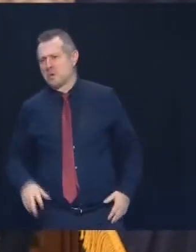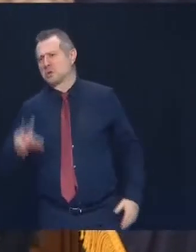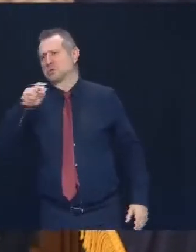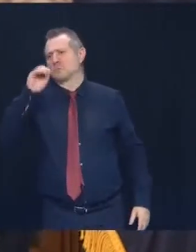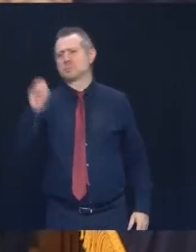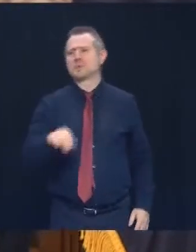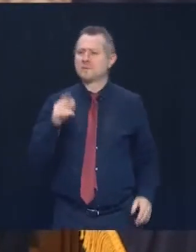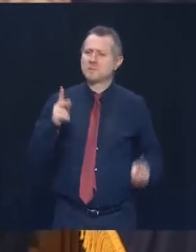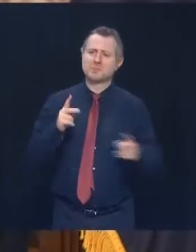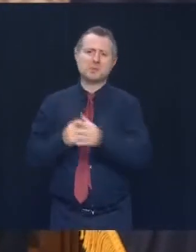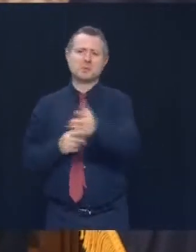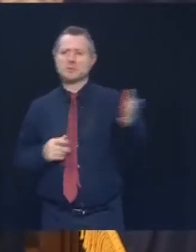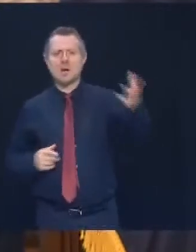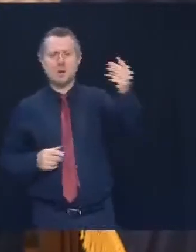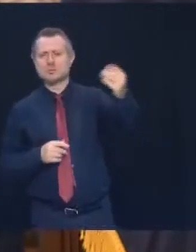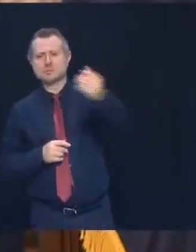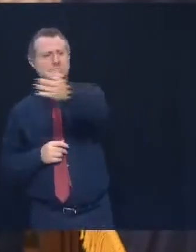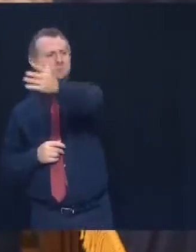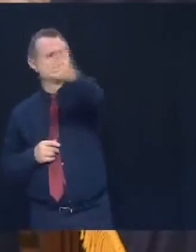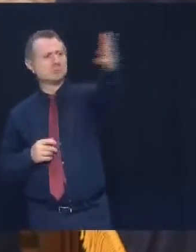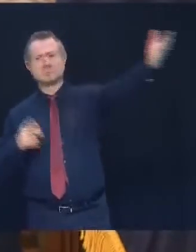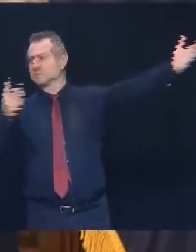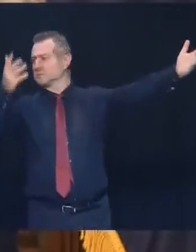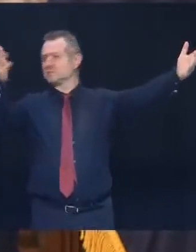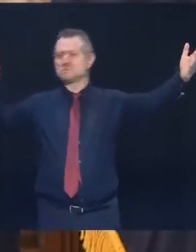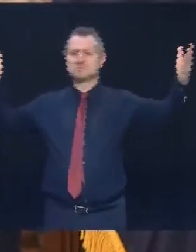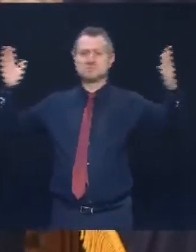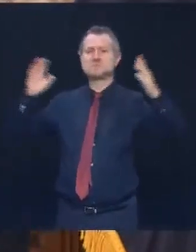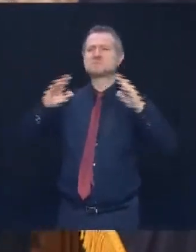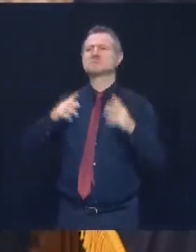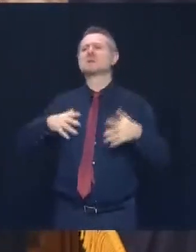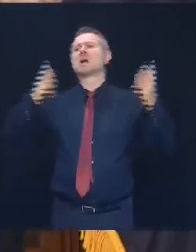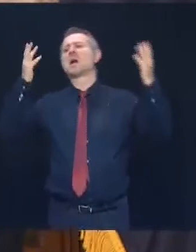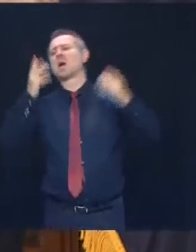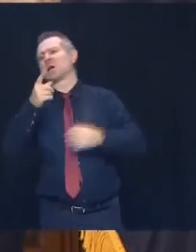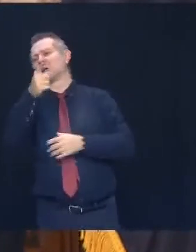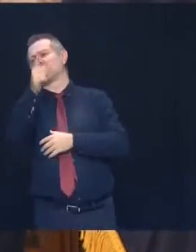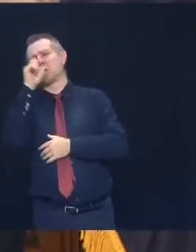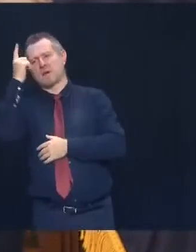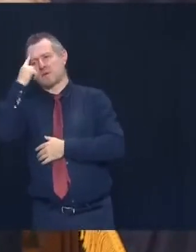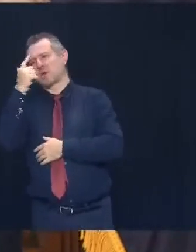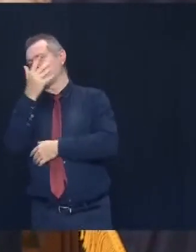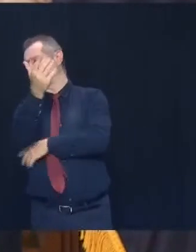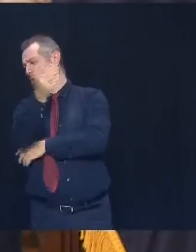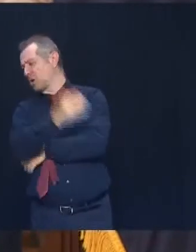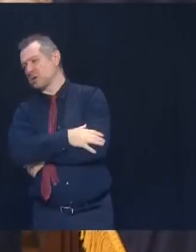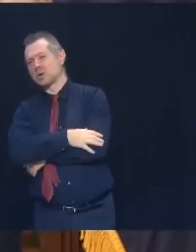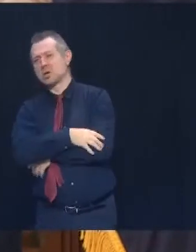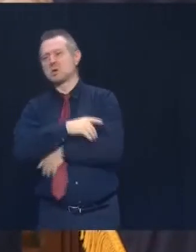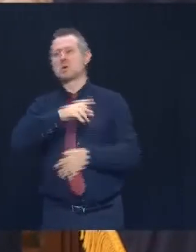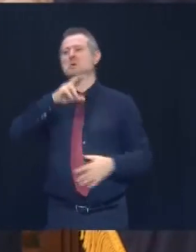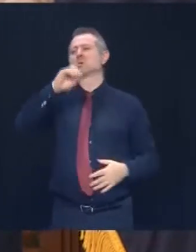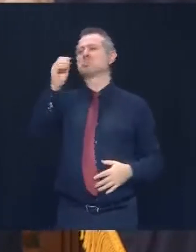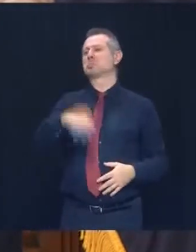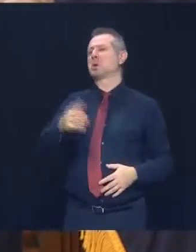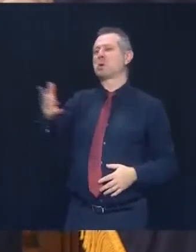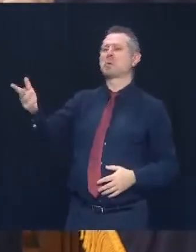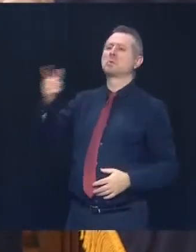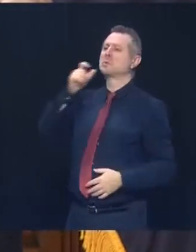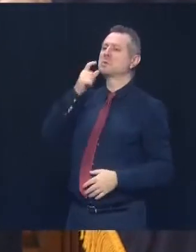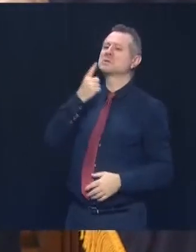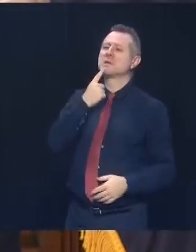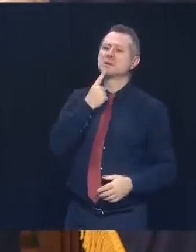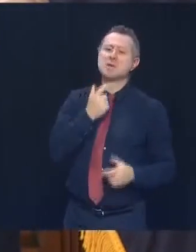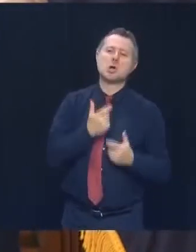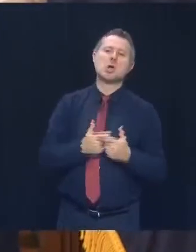outside, right? Well, Governor, how about the 30% of the people who say liberate New